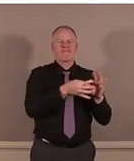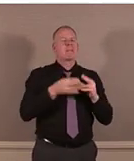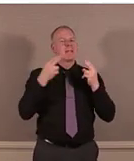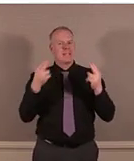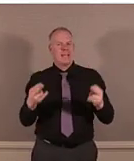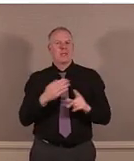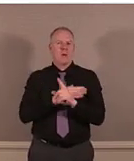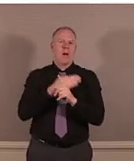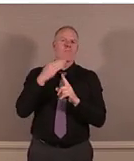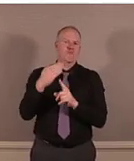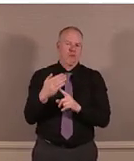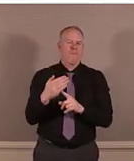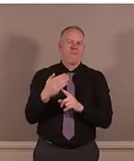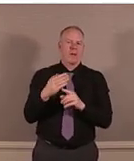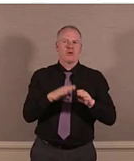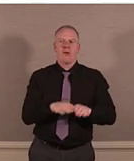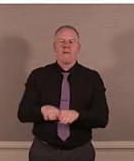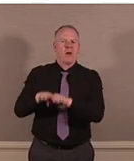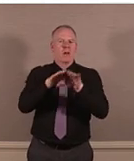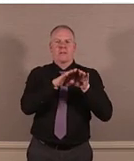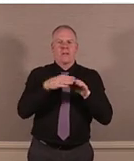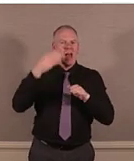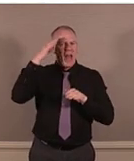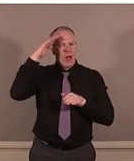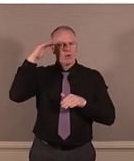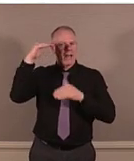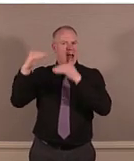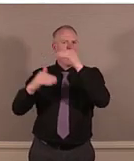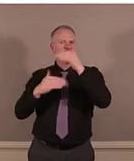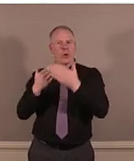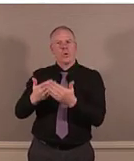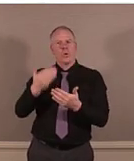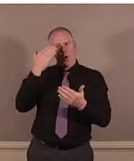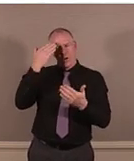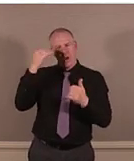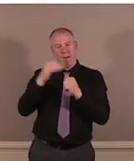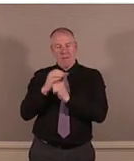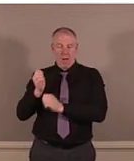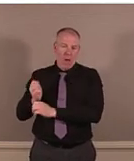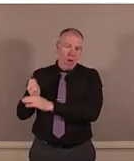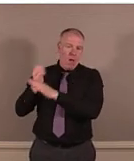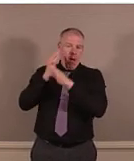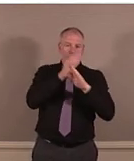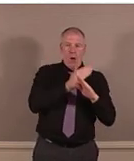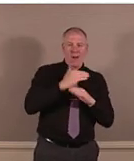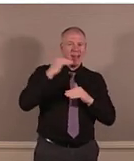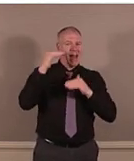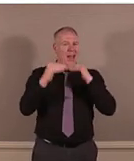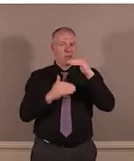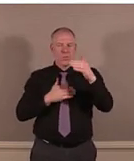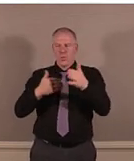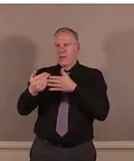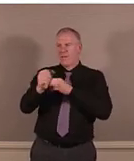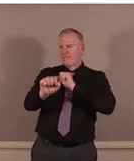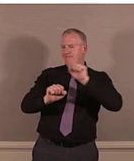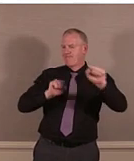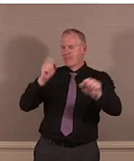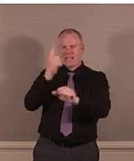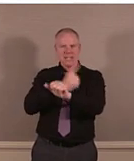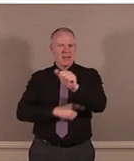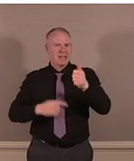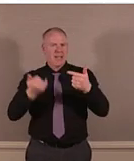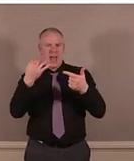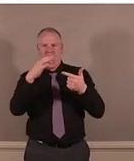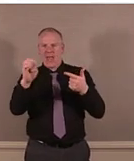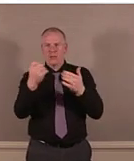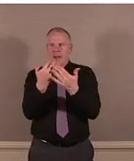of Irish adult learning system to encourage adult learning among all adults, regardless of disability, age or level